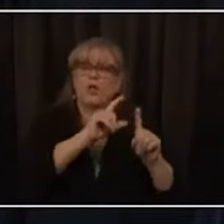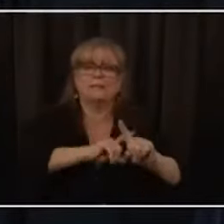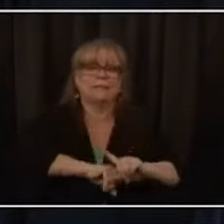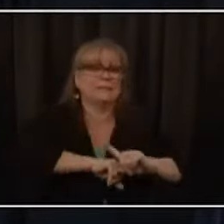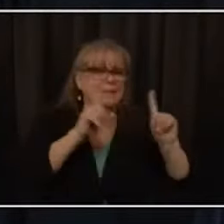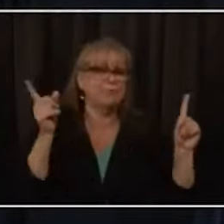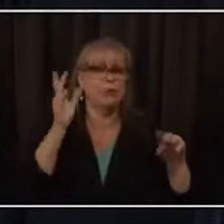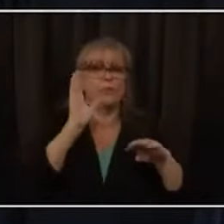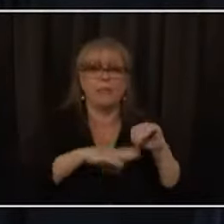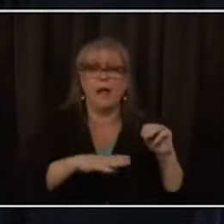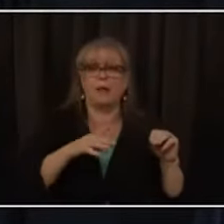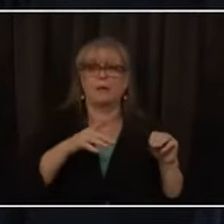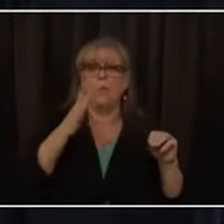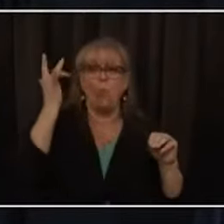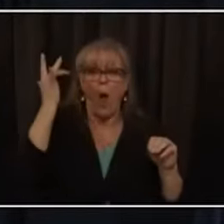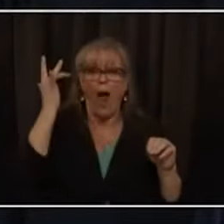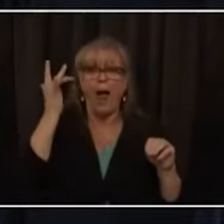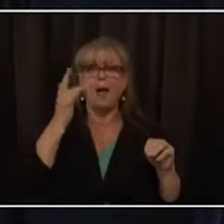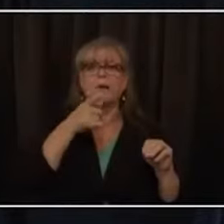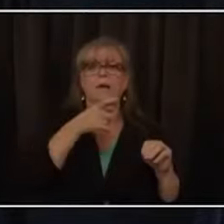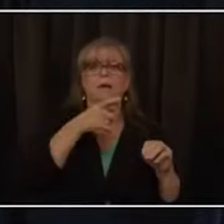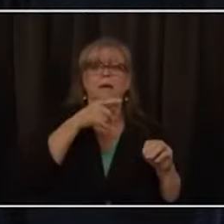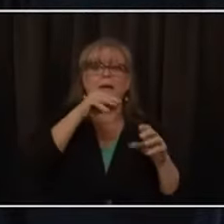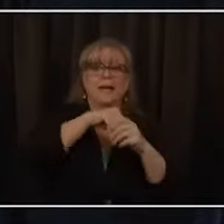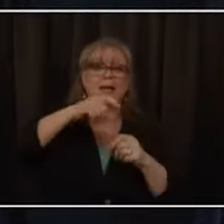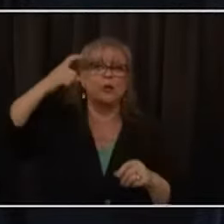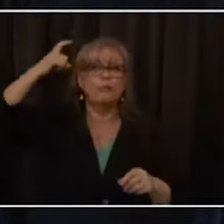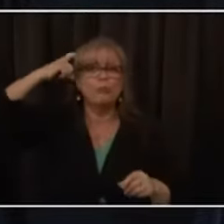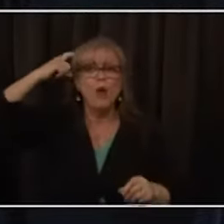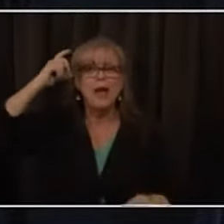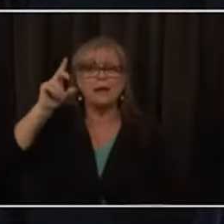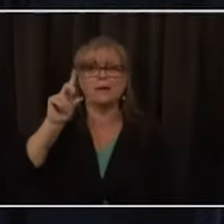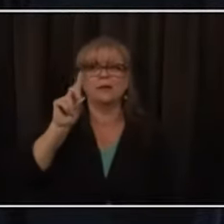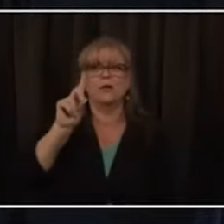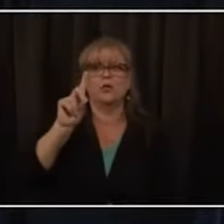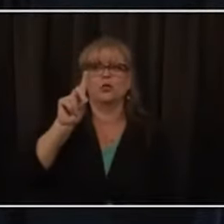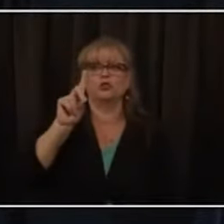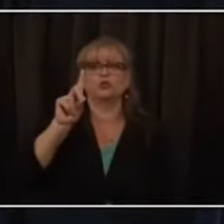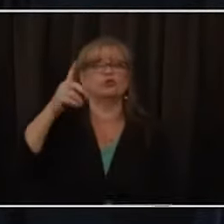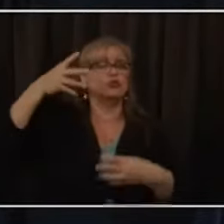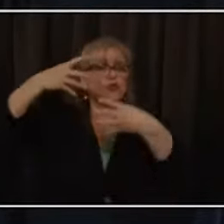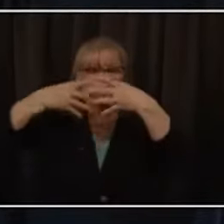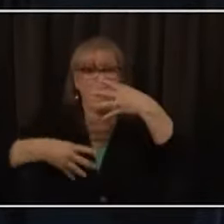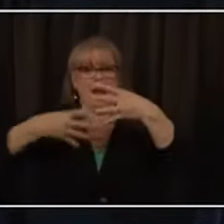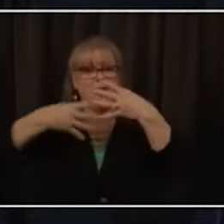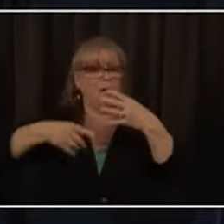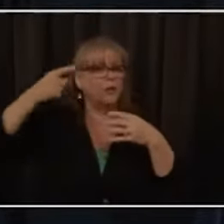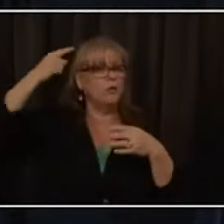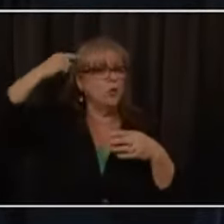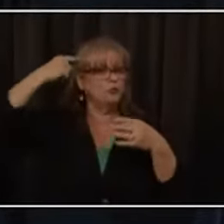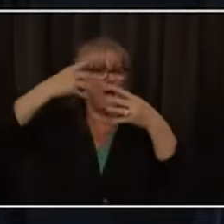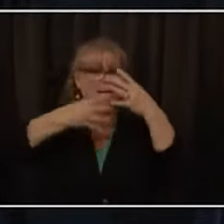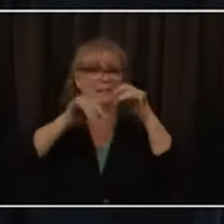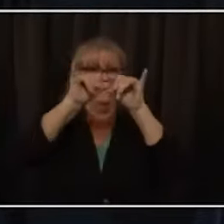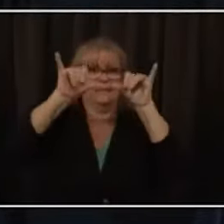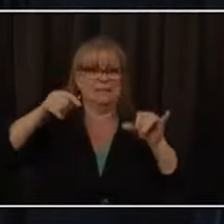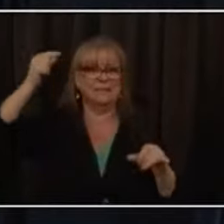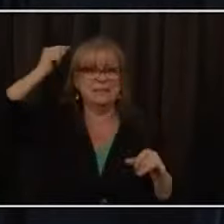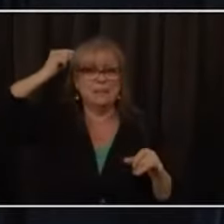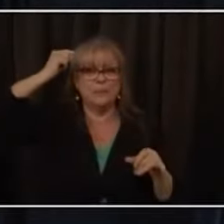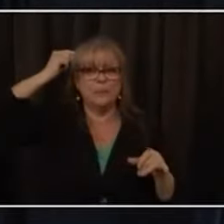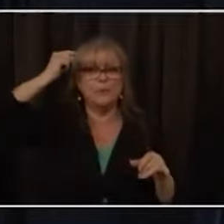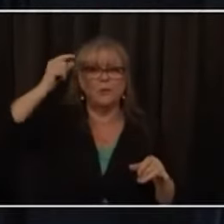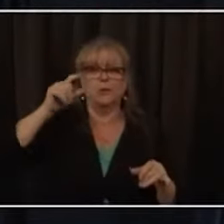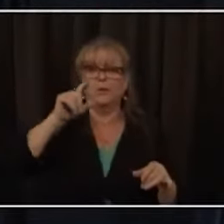the drainage system of the brain. This is a very rare kind of blood clot. It tends to occur in young adults,